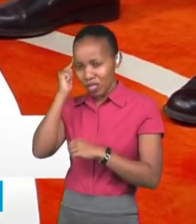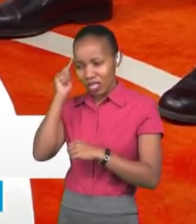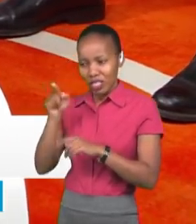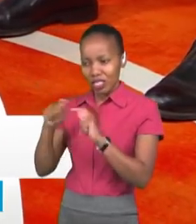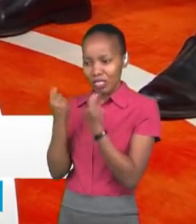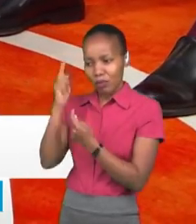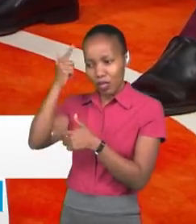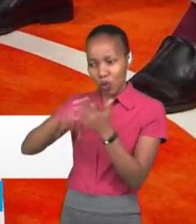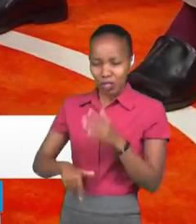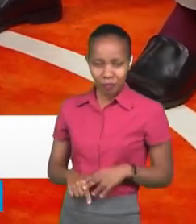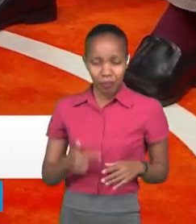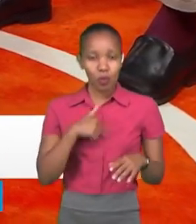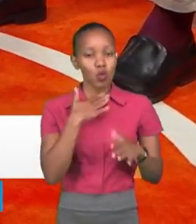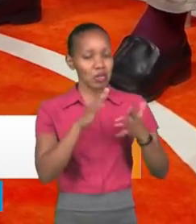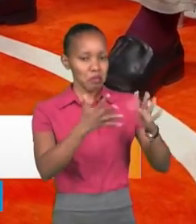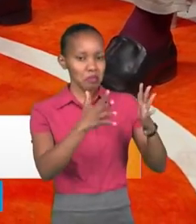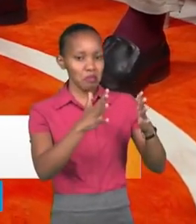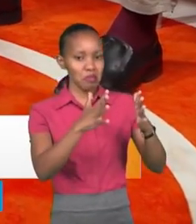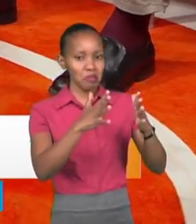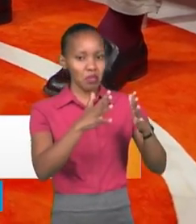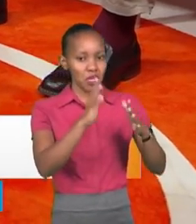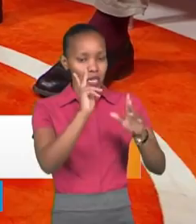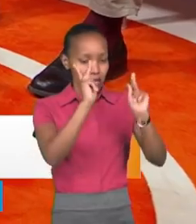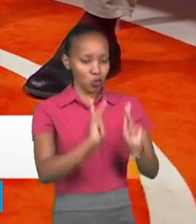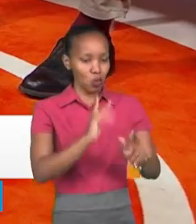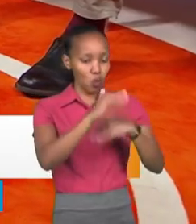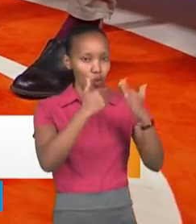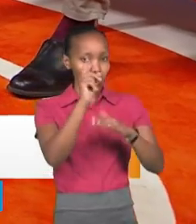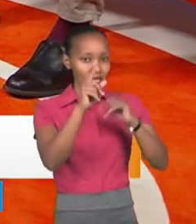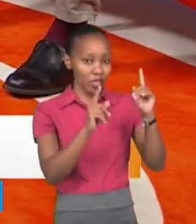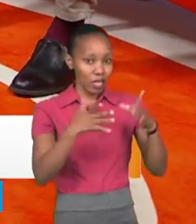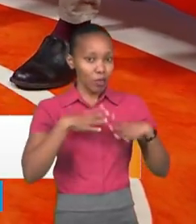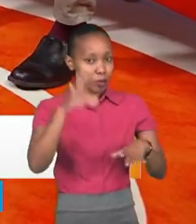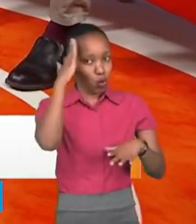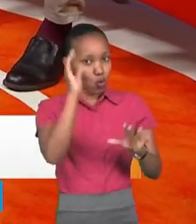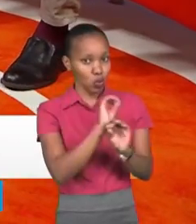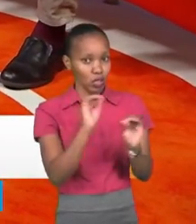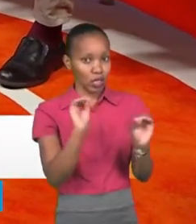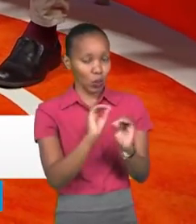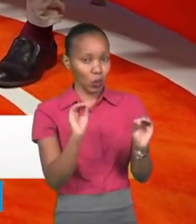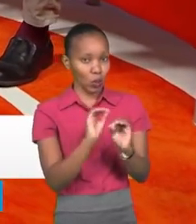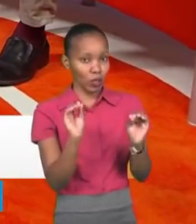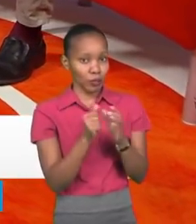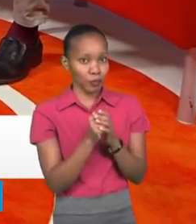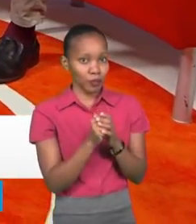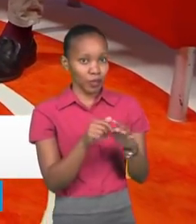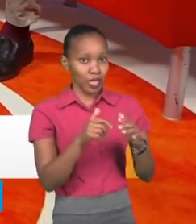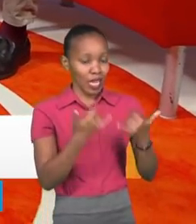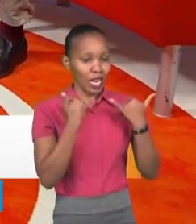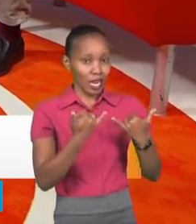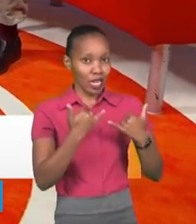me congratulate them mm-hmm. for winning. Absolutely. And what people may not know is the current coach